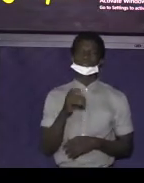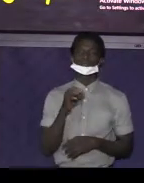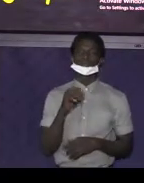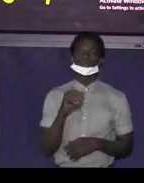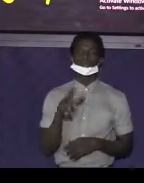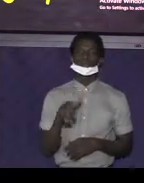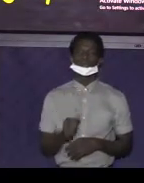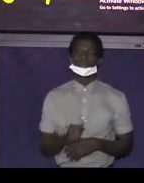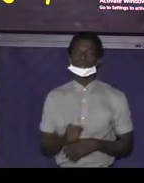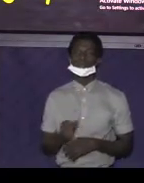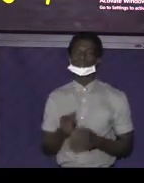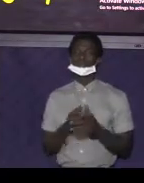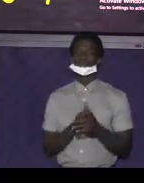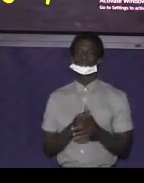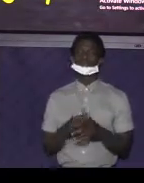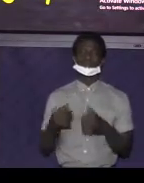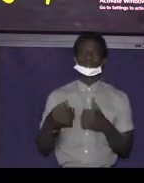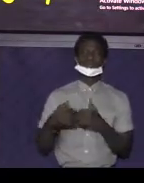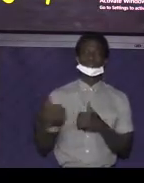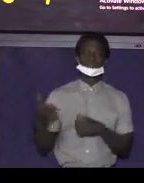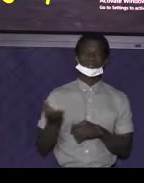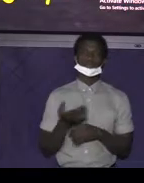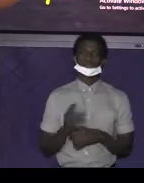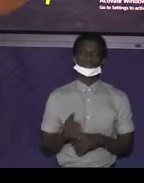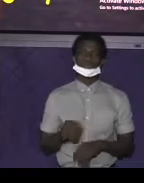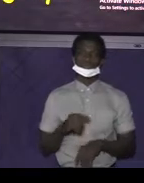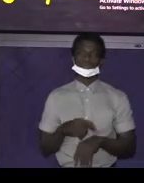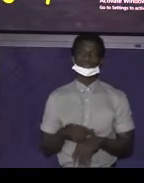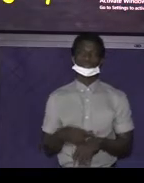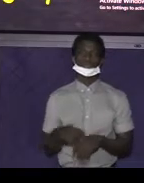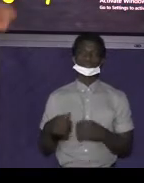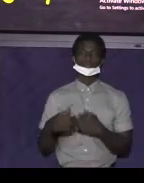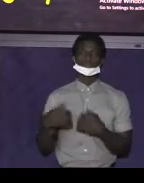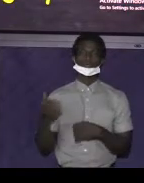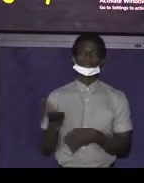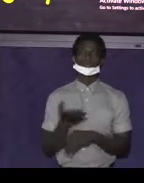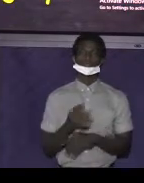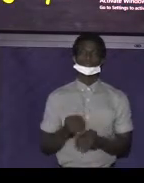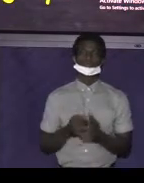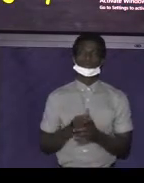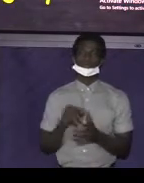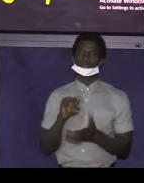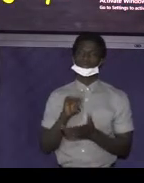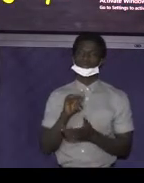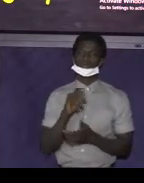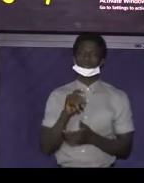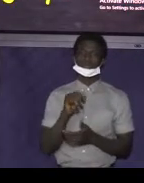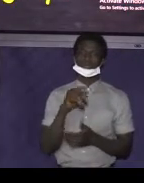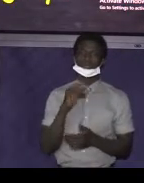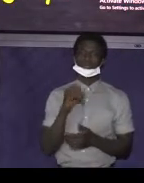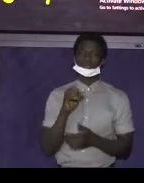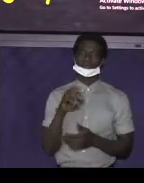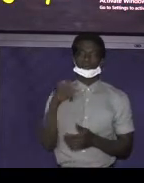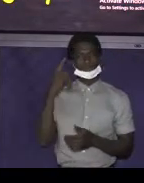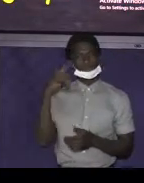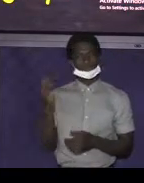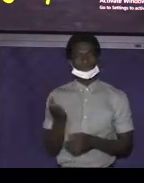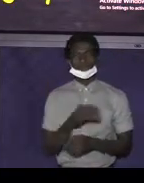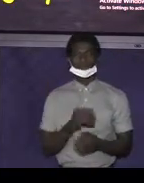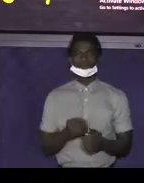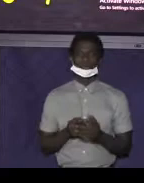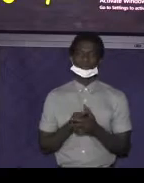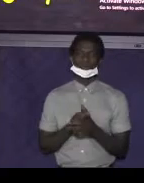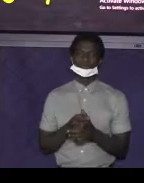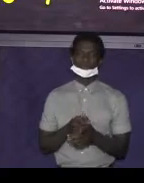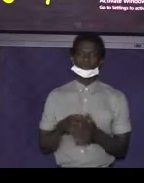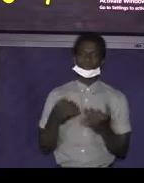speed. Speed, distance over time. Time, distance over speed. That is the formula for average speed. Now you are